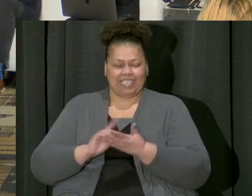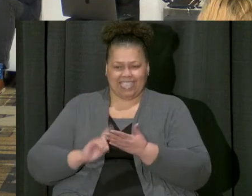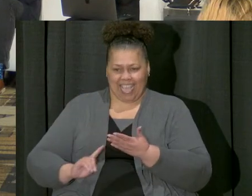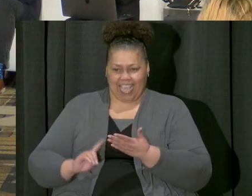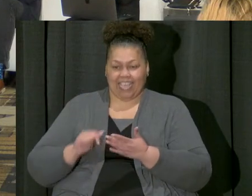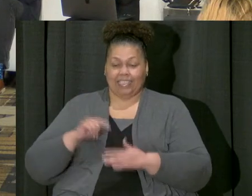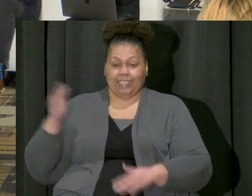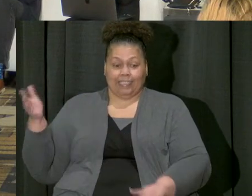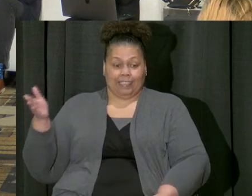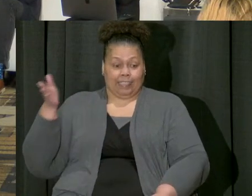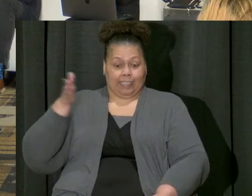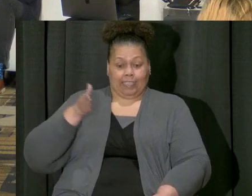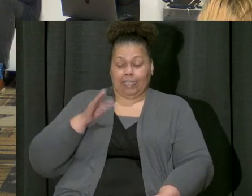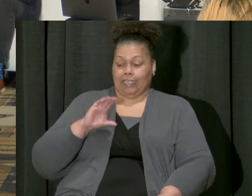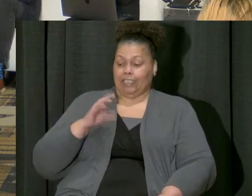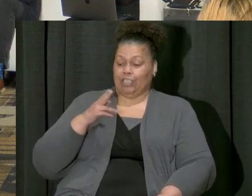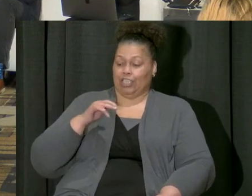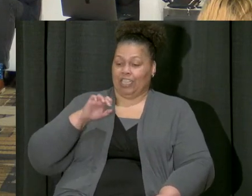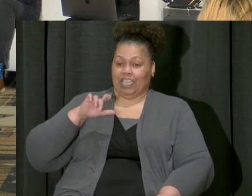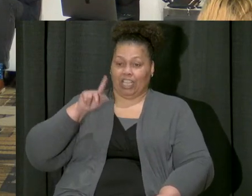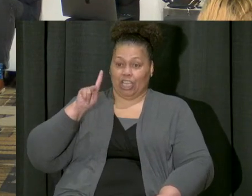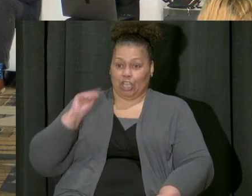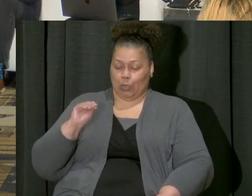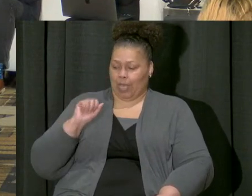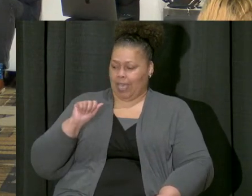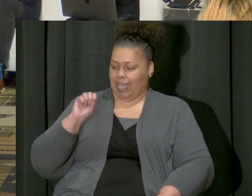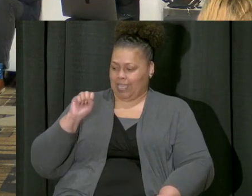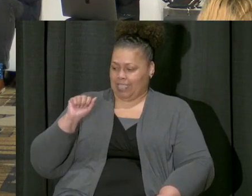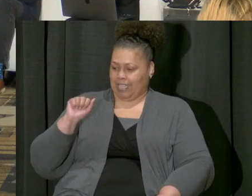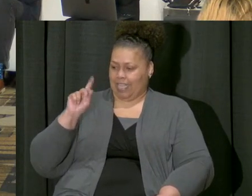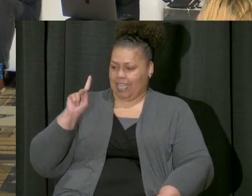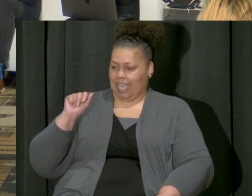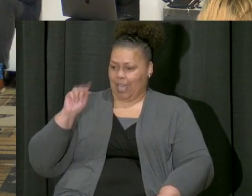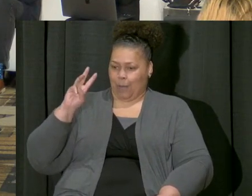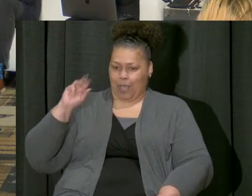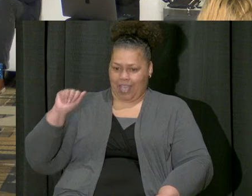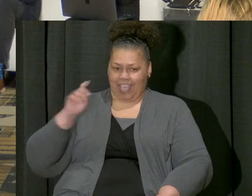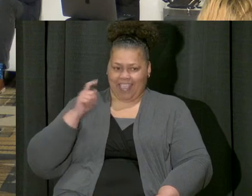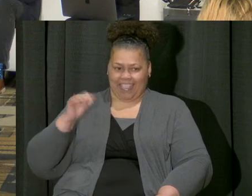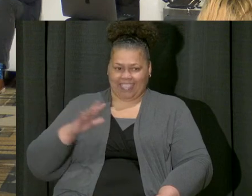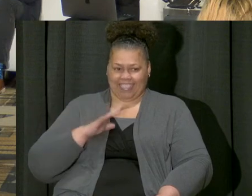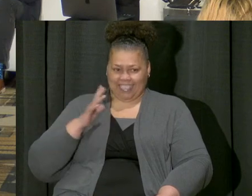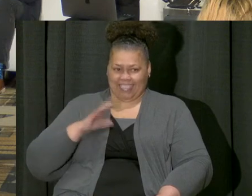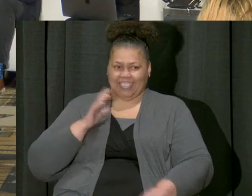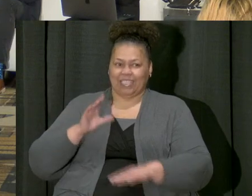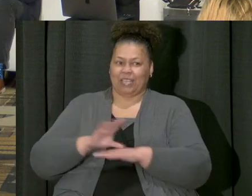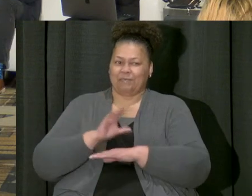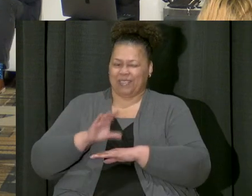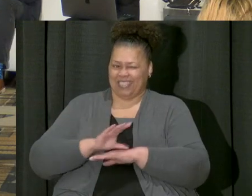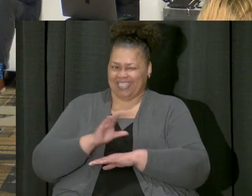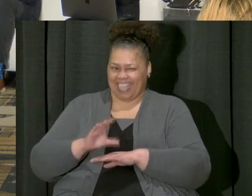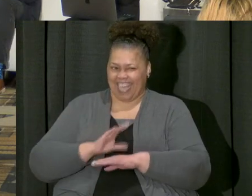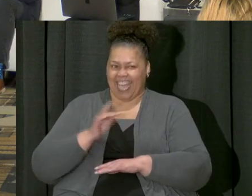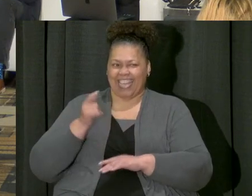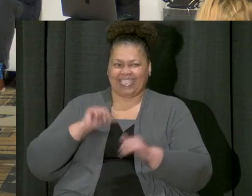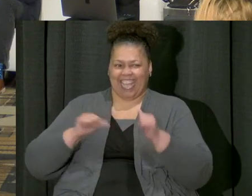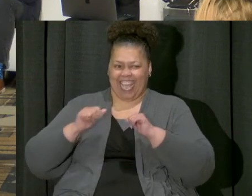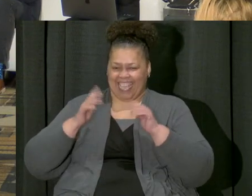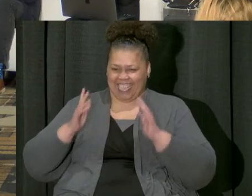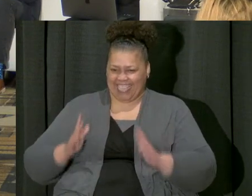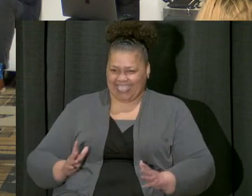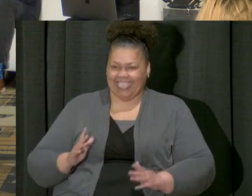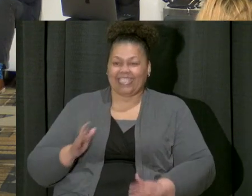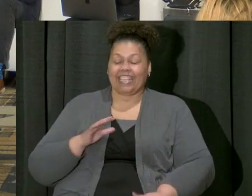his right is Chico Asakawa, who is a distinguished computer scientist at IBM and also a